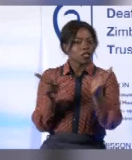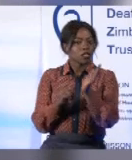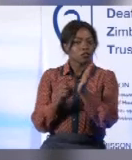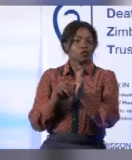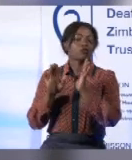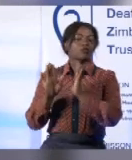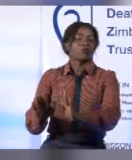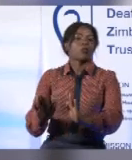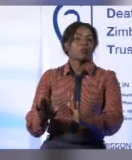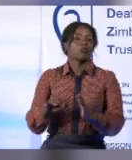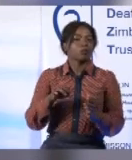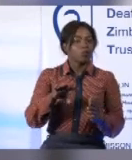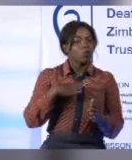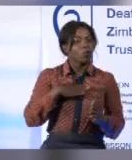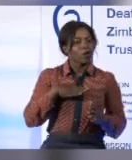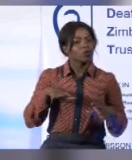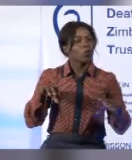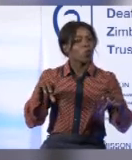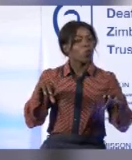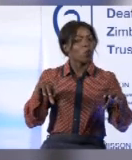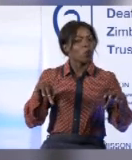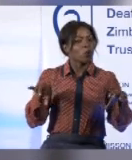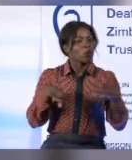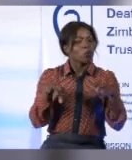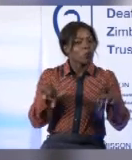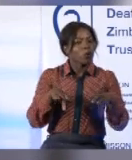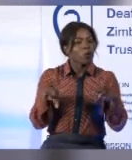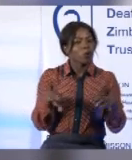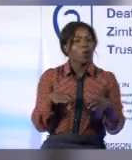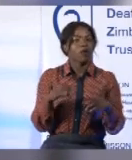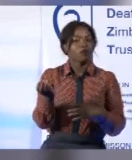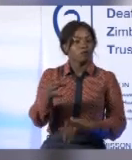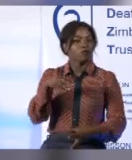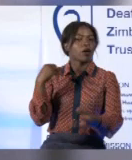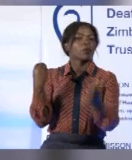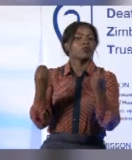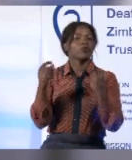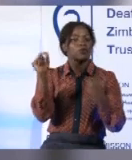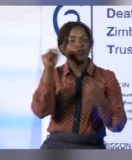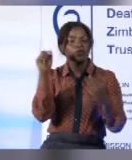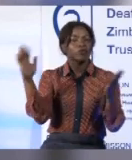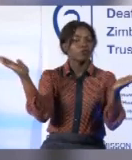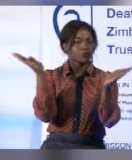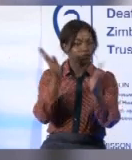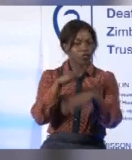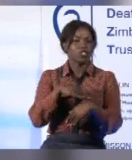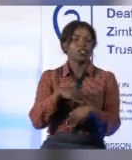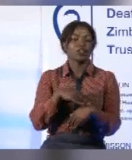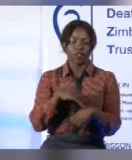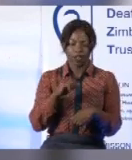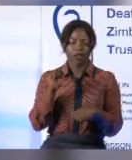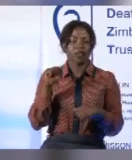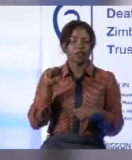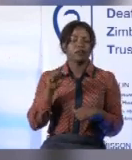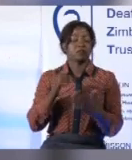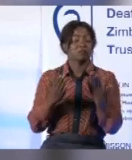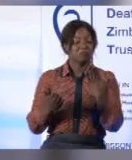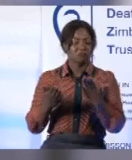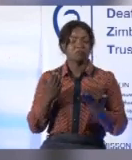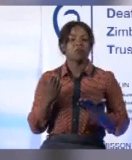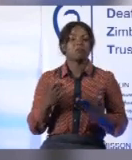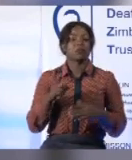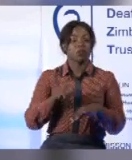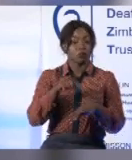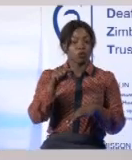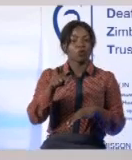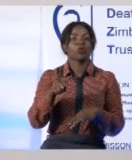a proper job where I don't need to get help from anyone. I think by then I